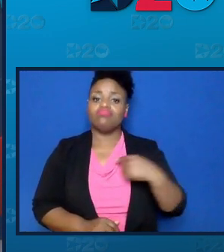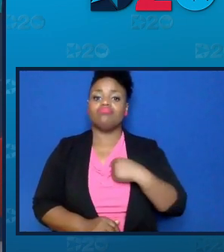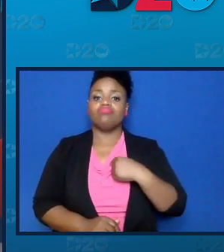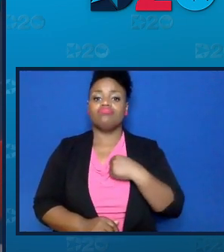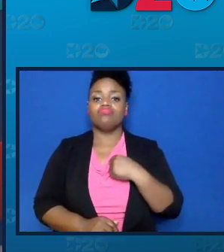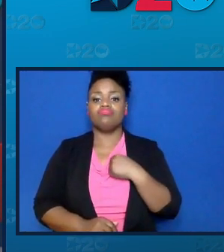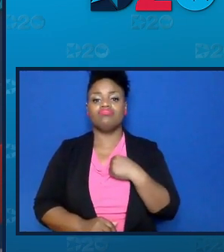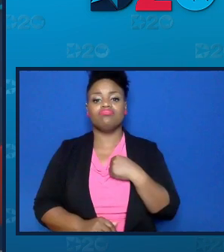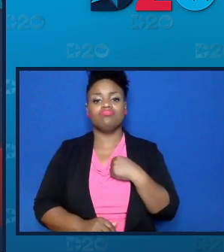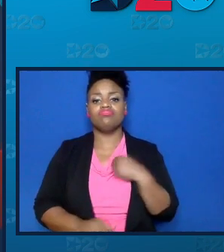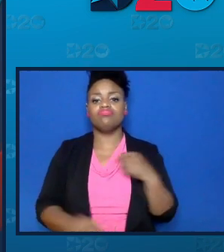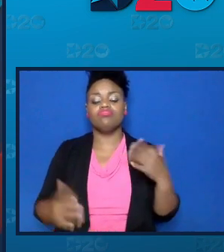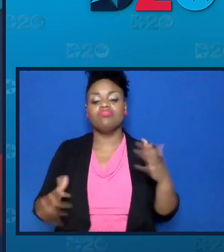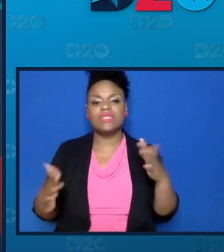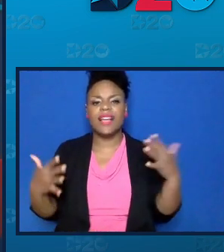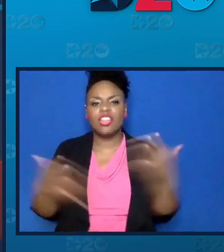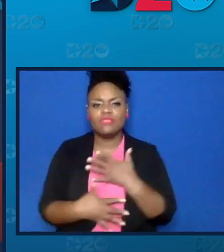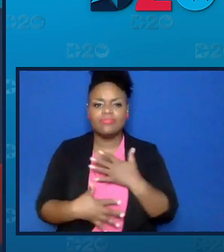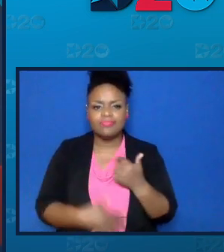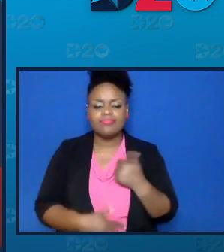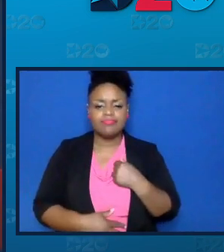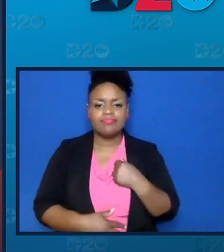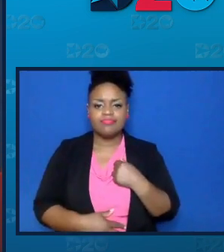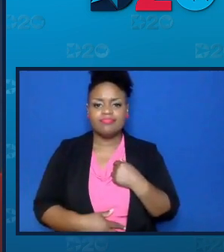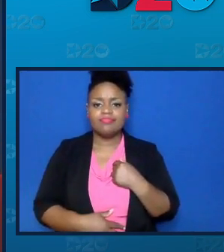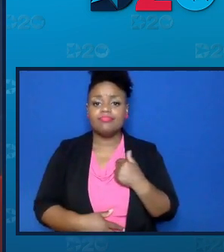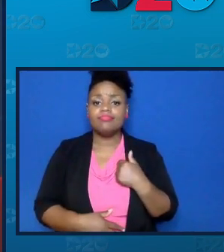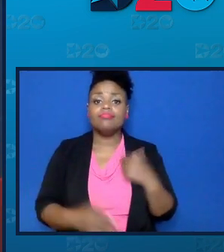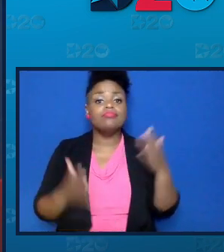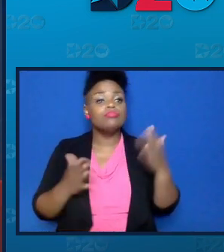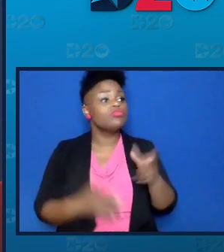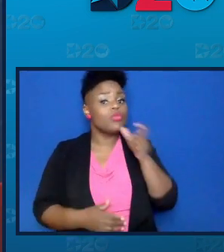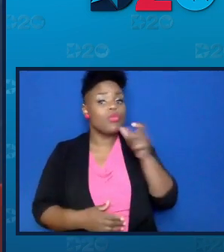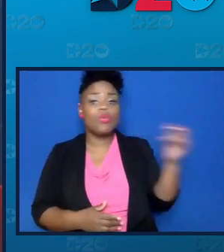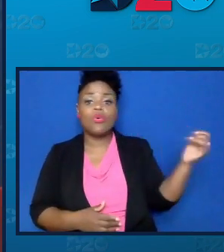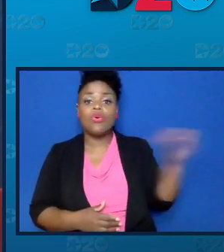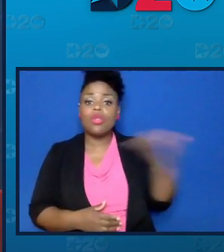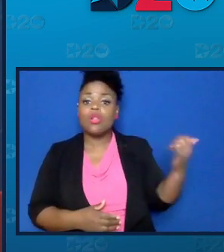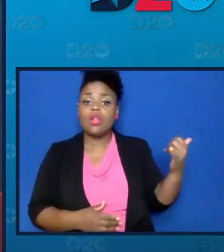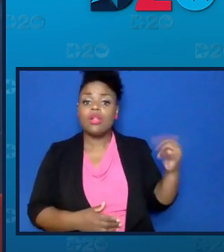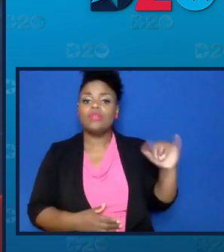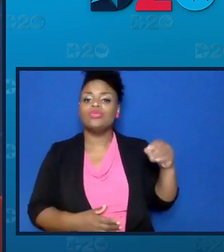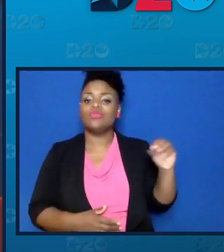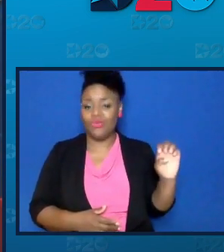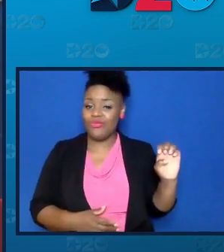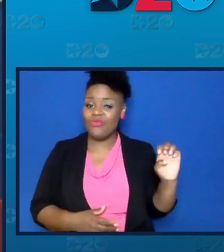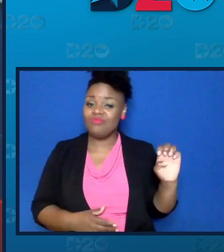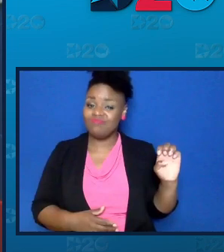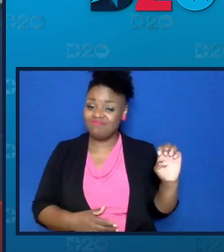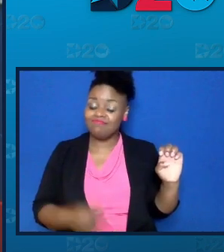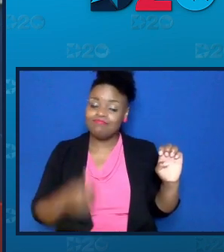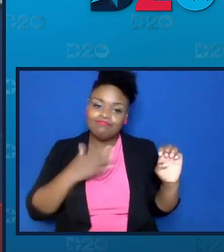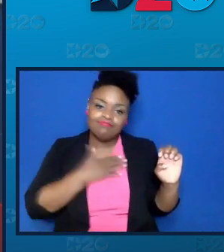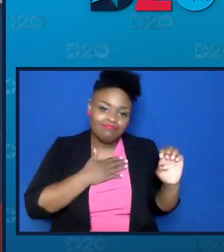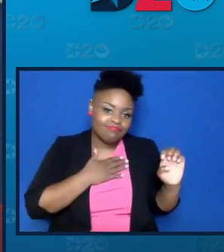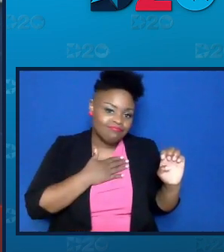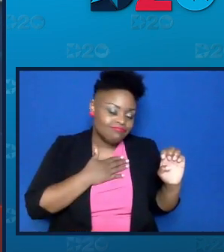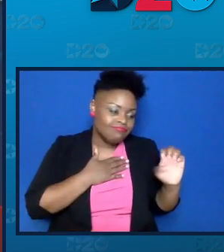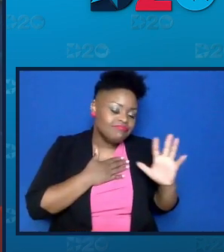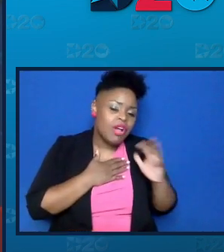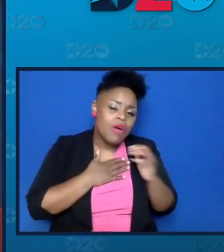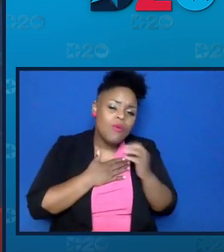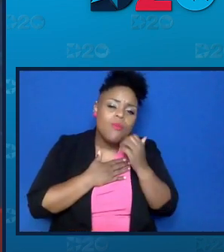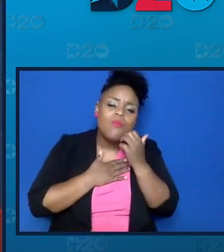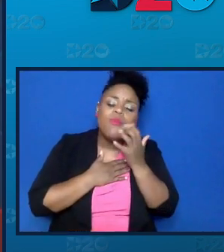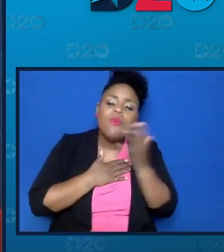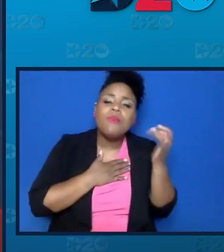terrified. One of the first people who called me was Joe. His real warmth and kindness on that call,